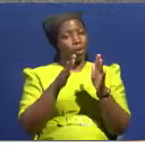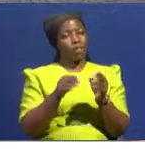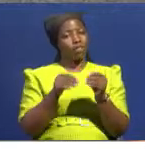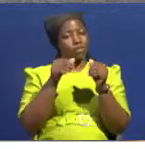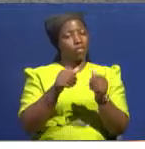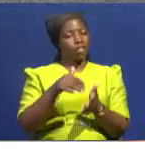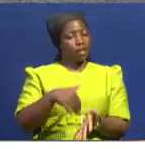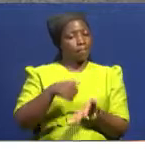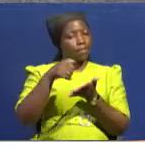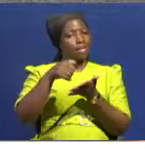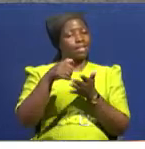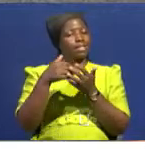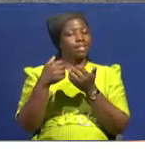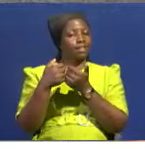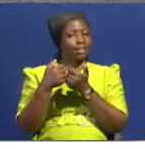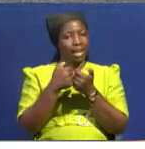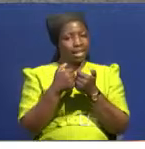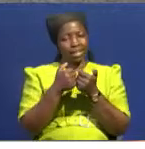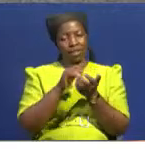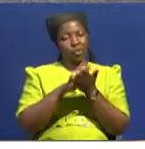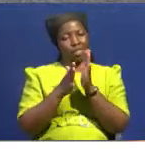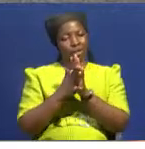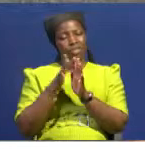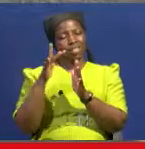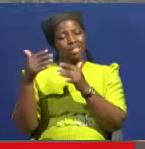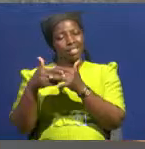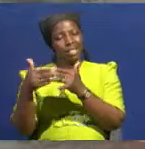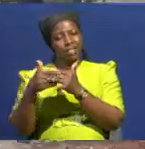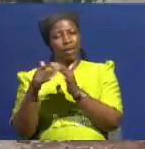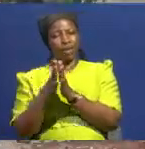budgetary constraints without compromising public welfare.